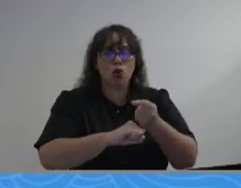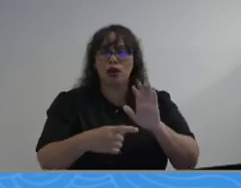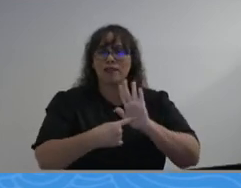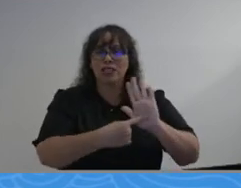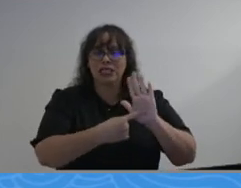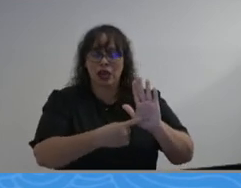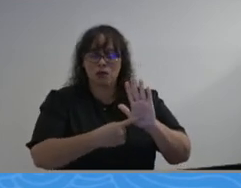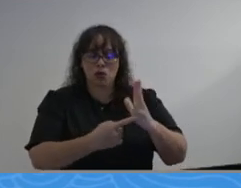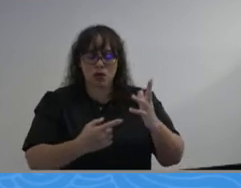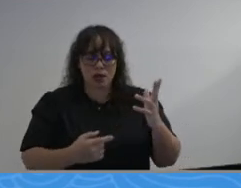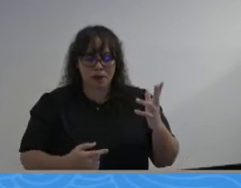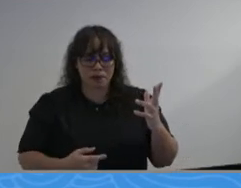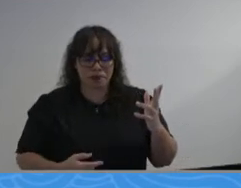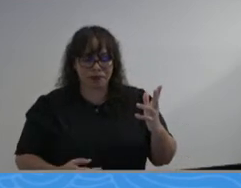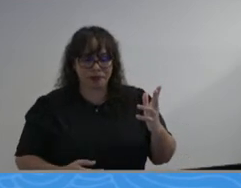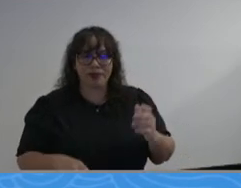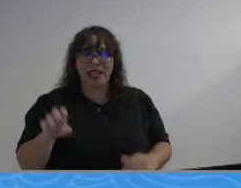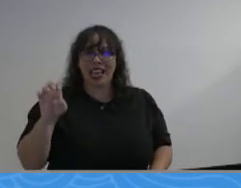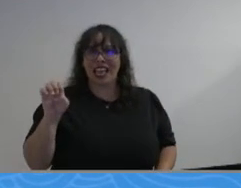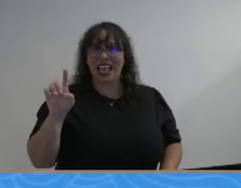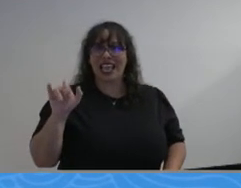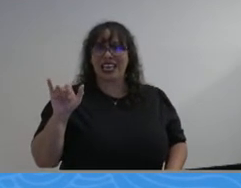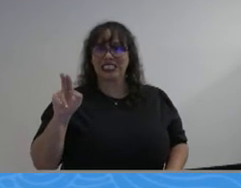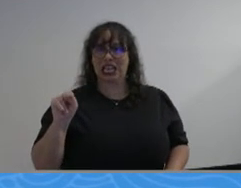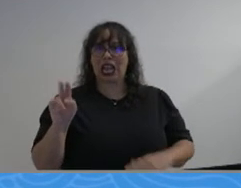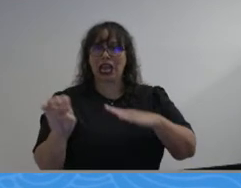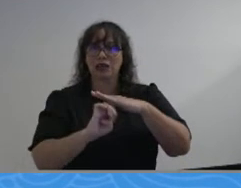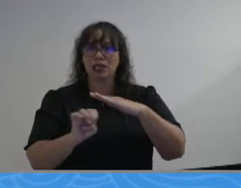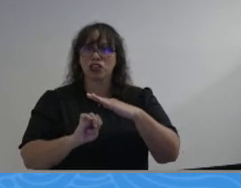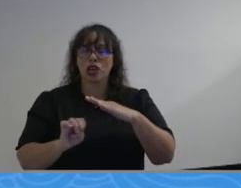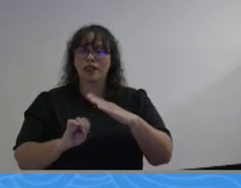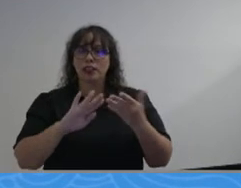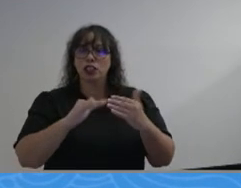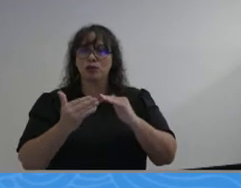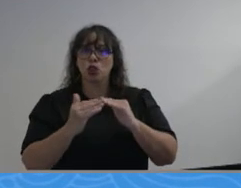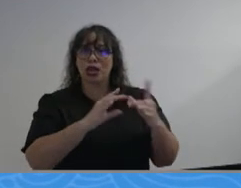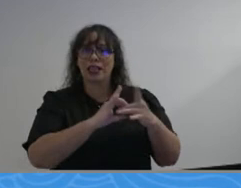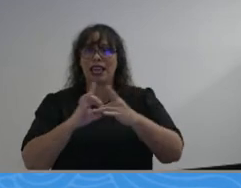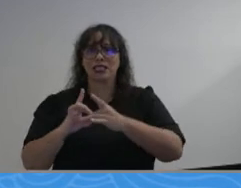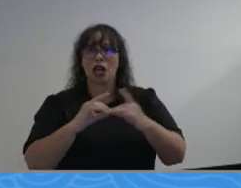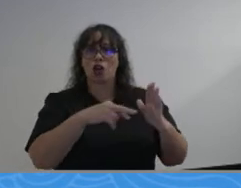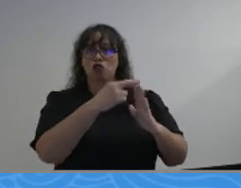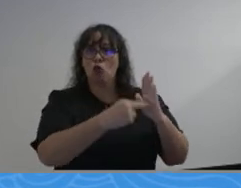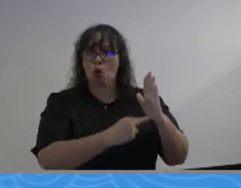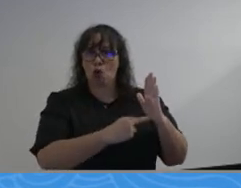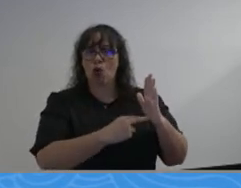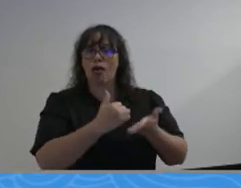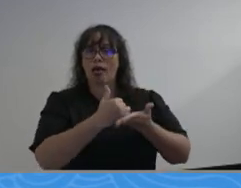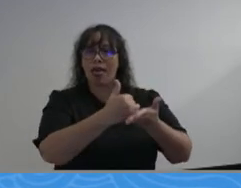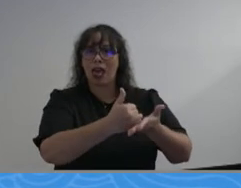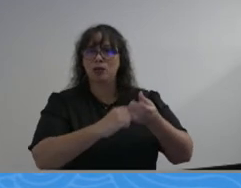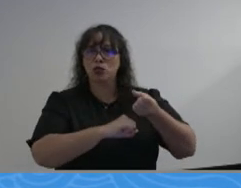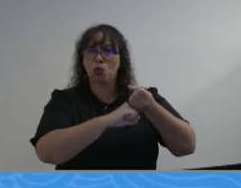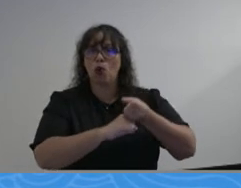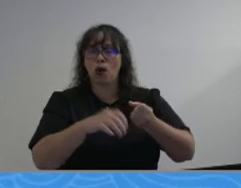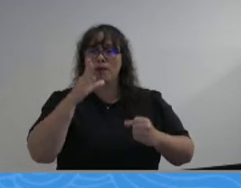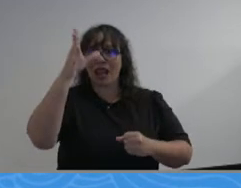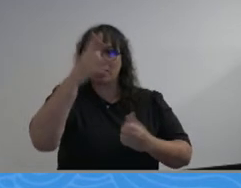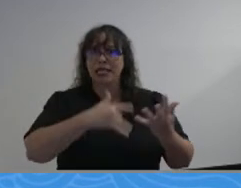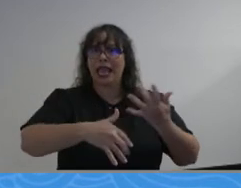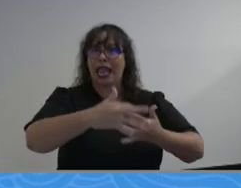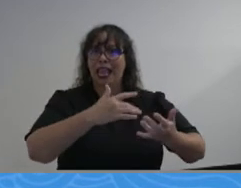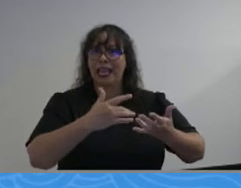example, at Edison Elementary, there's a role, community liaison role that helps support parents and